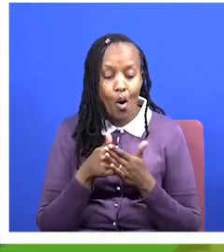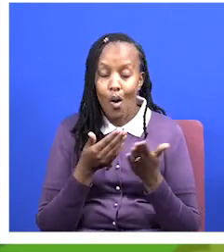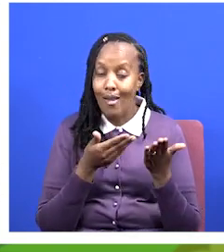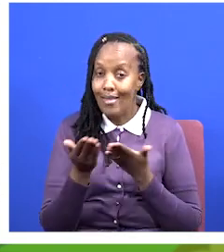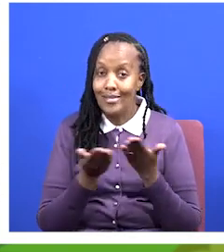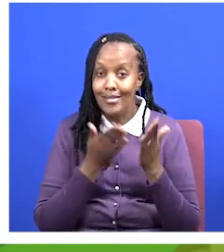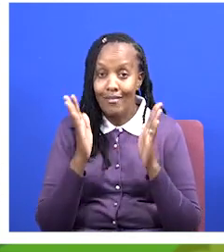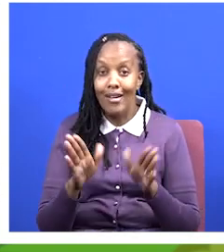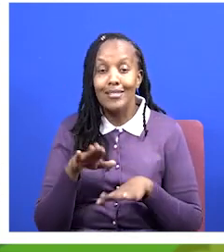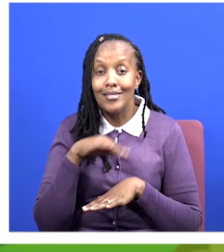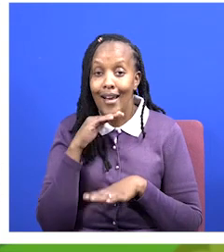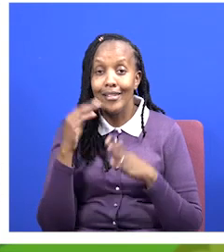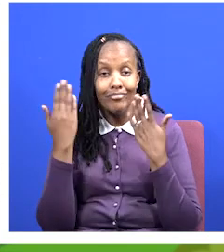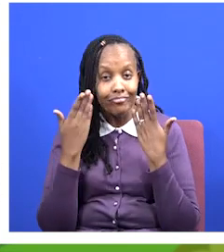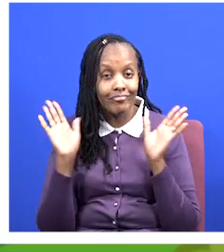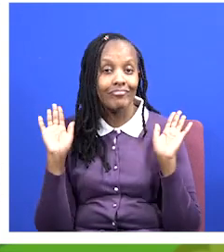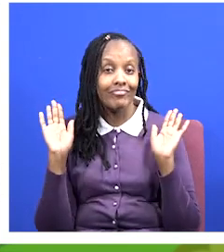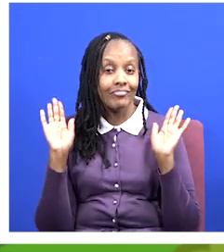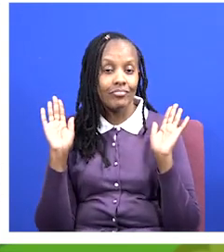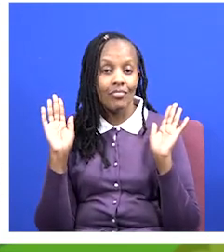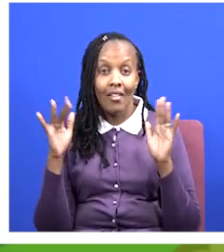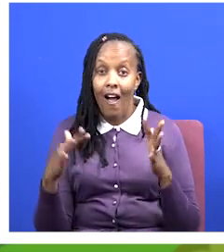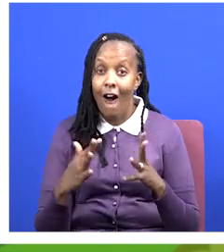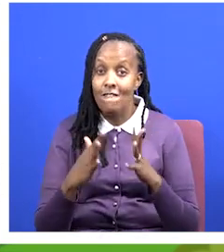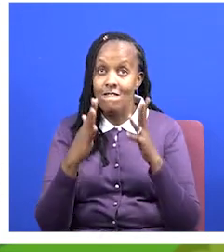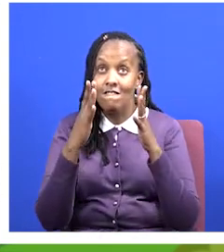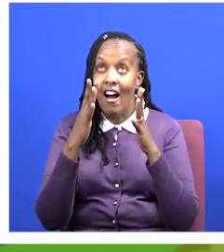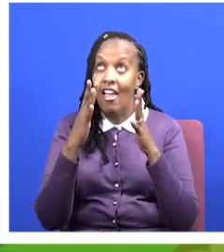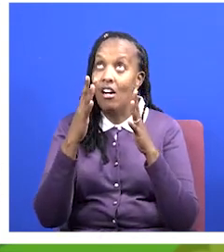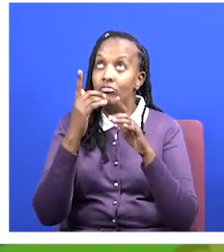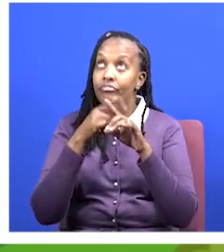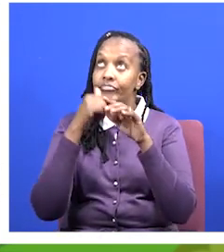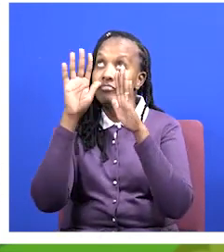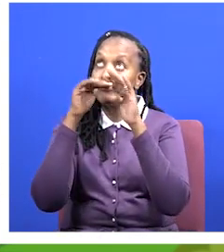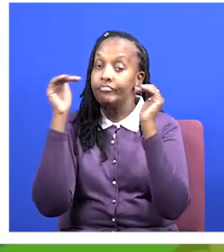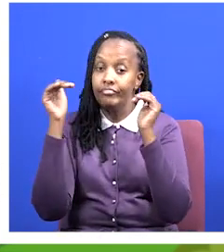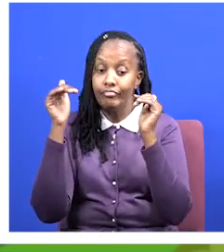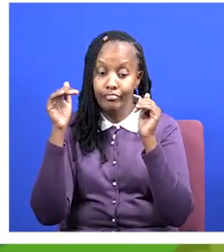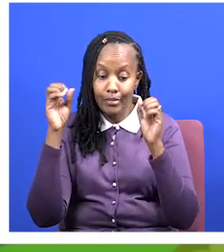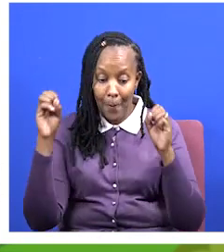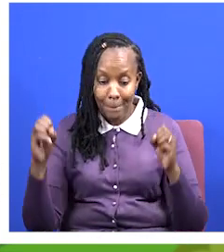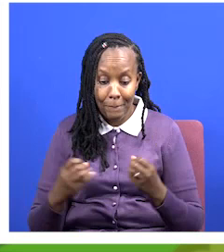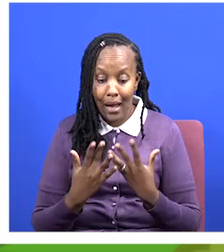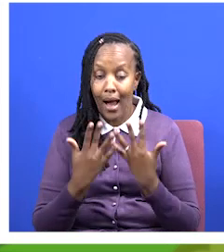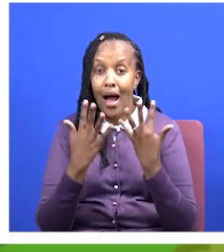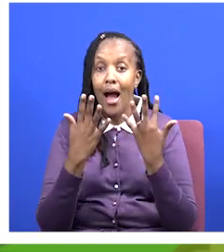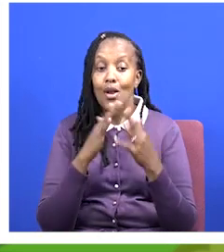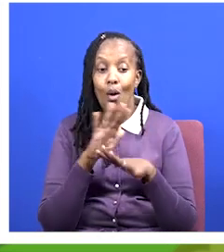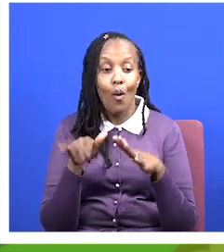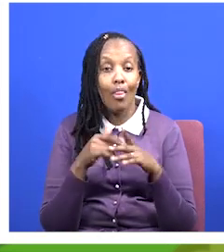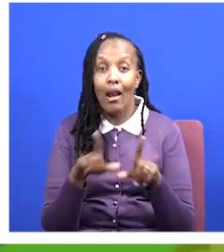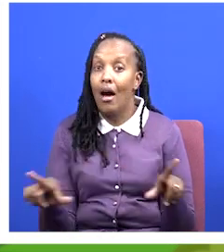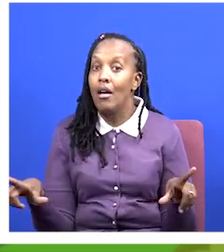All of his servants died. A fire came from heaven and burnt up